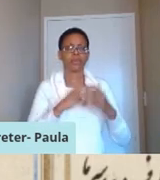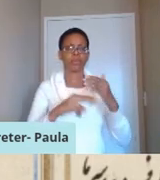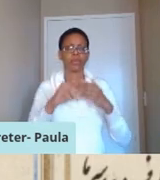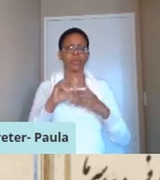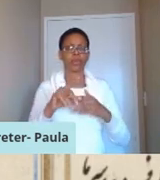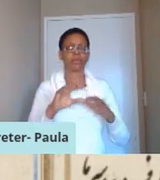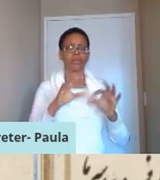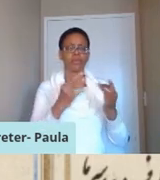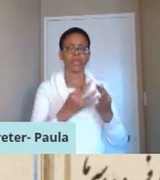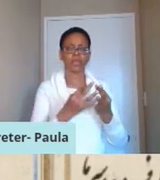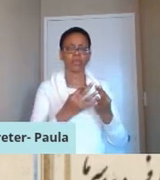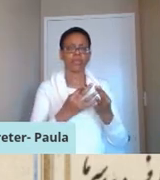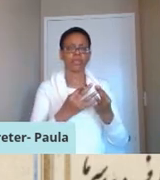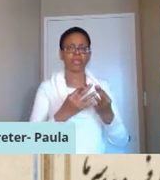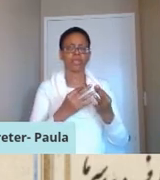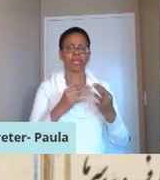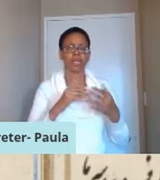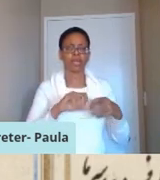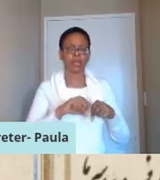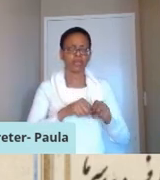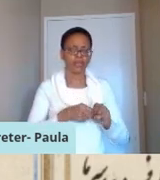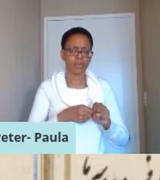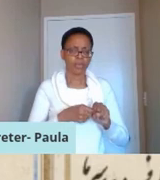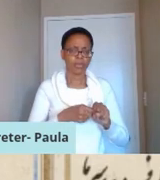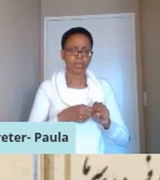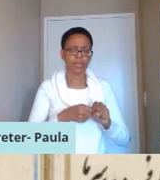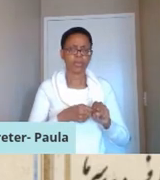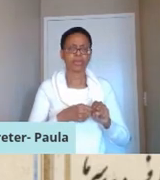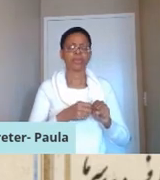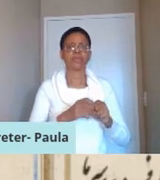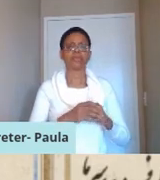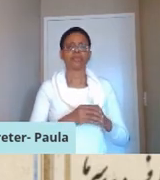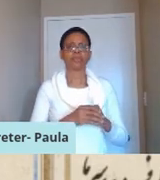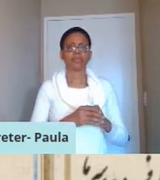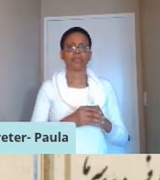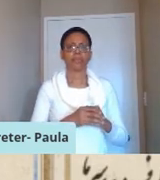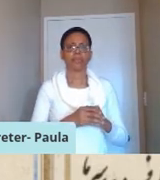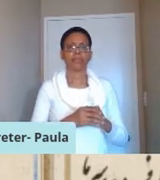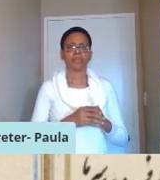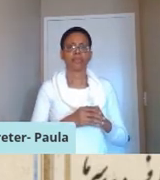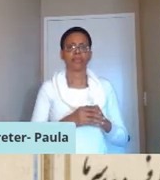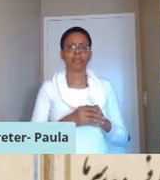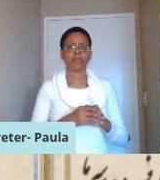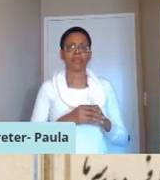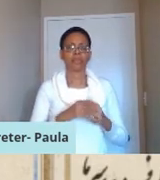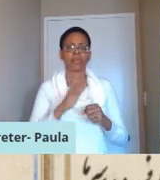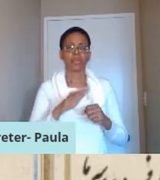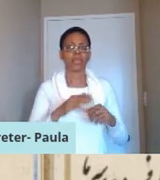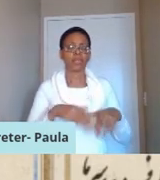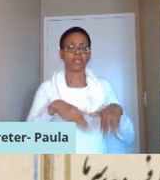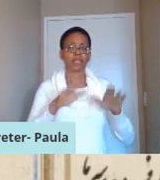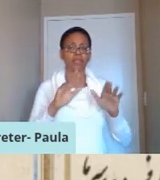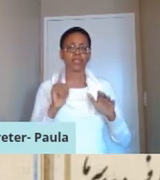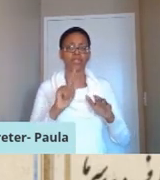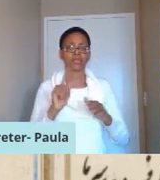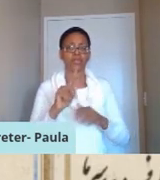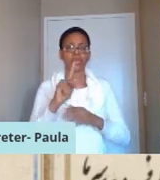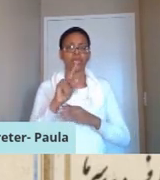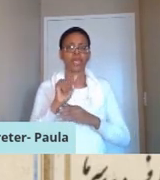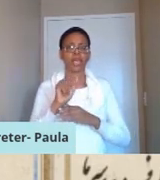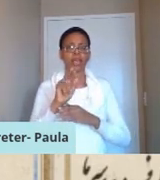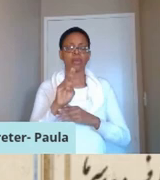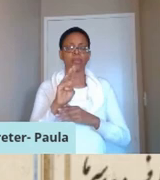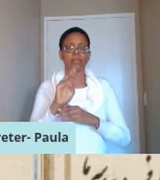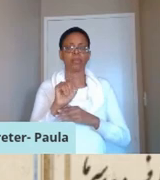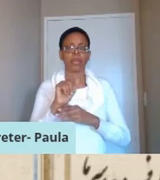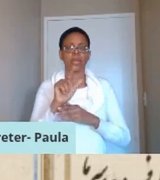and the Ahlul Bayt, the household of the Prophet Muhammad, and their sacrifices at Karbala. We